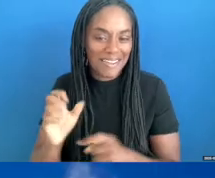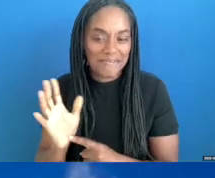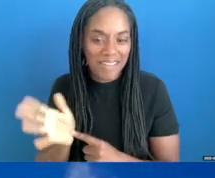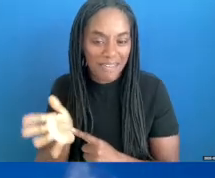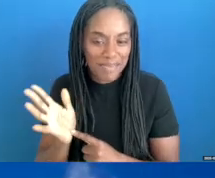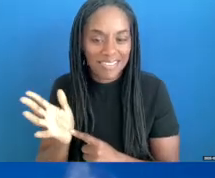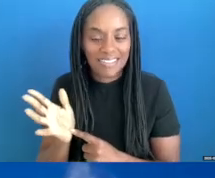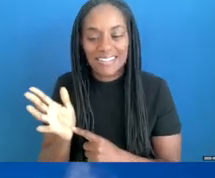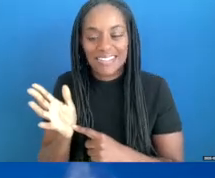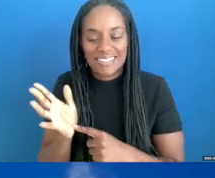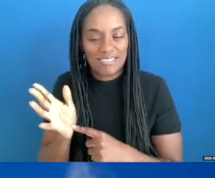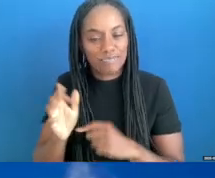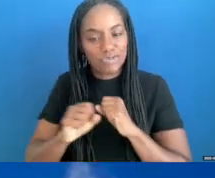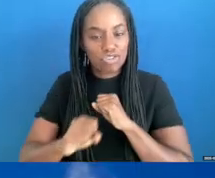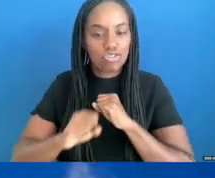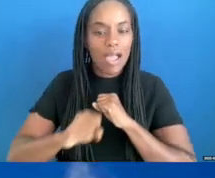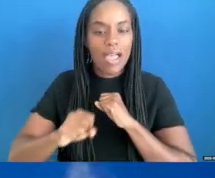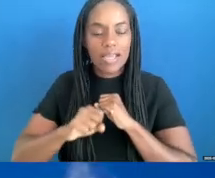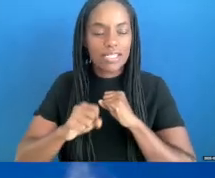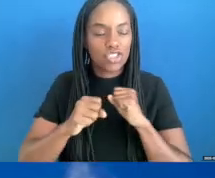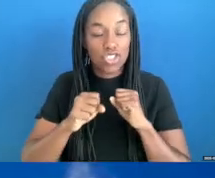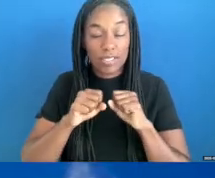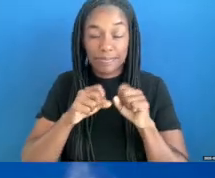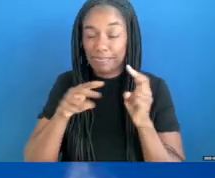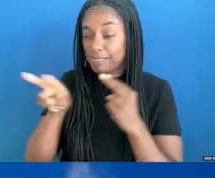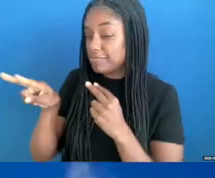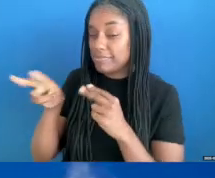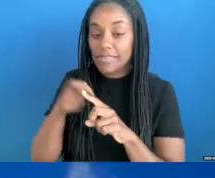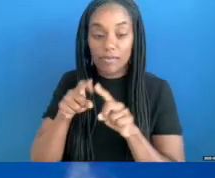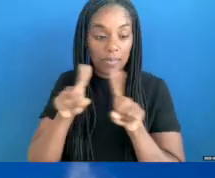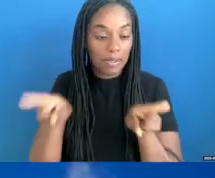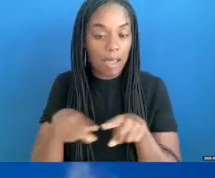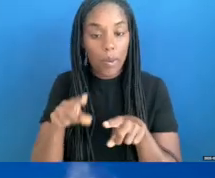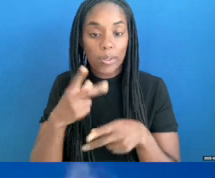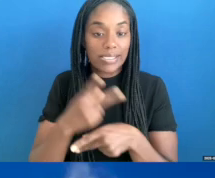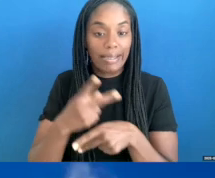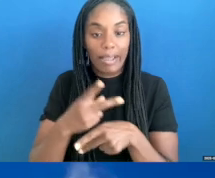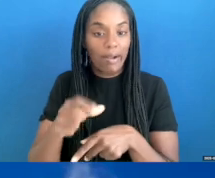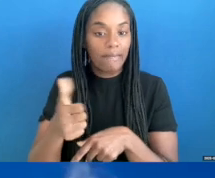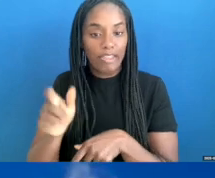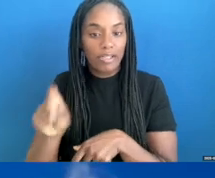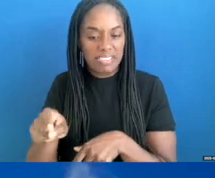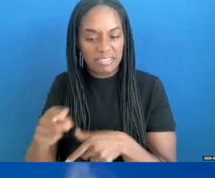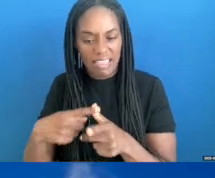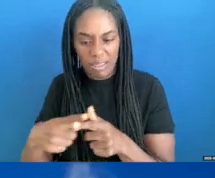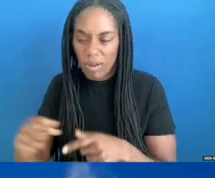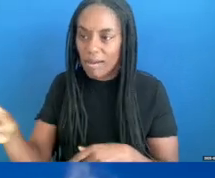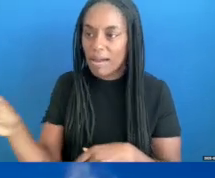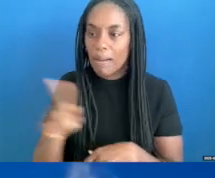break to, stretch, look away from the monitor, or take care of your other needs. And we'll come back